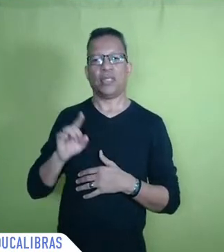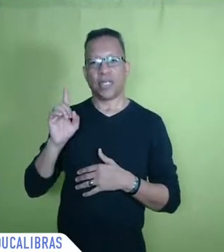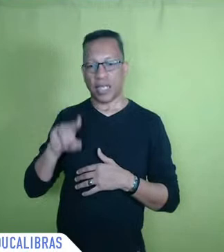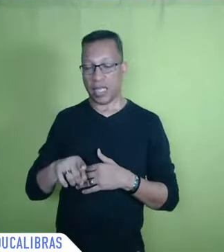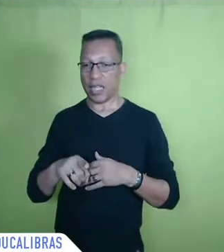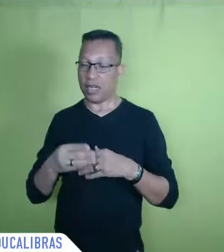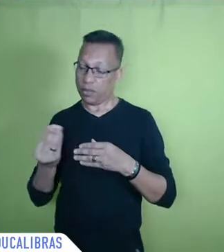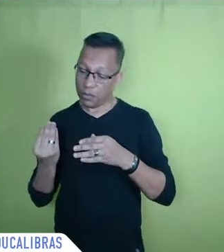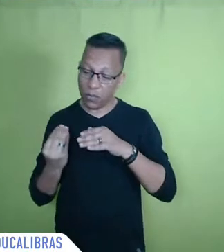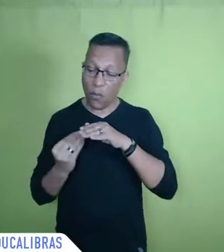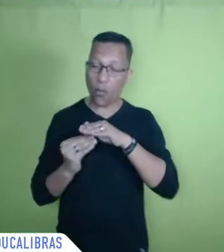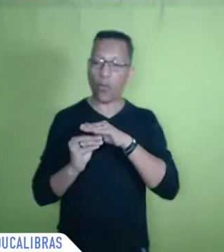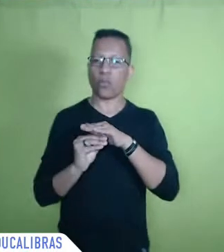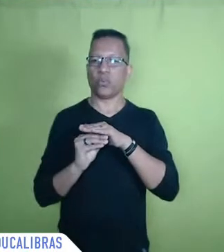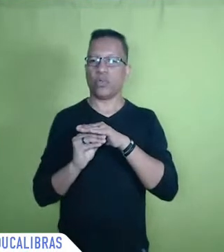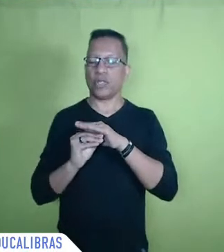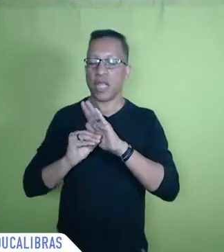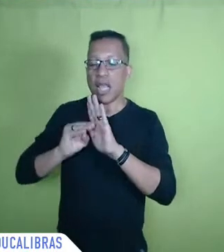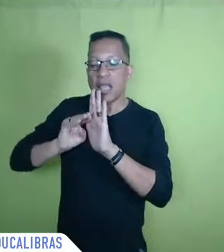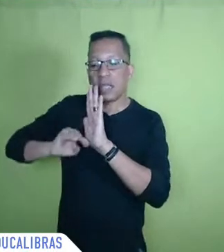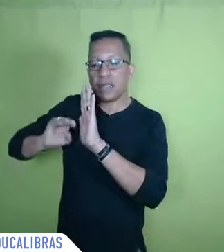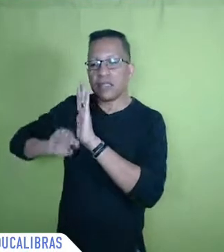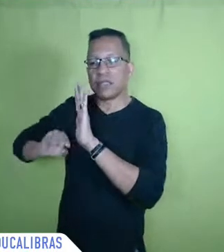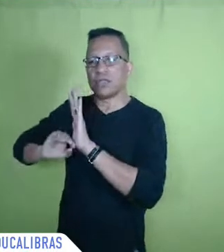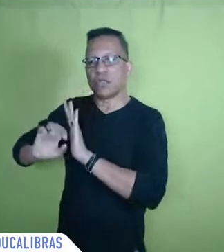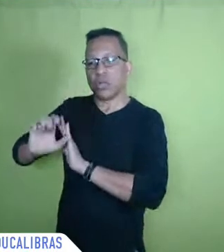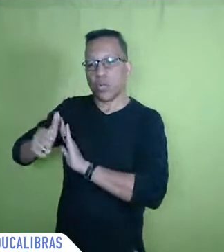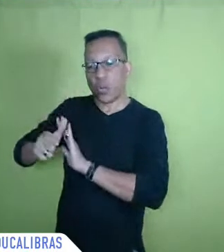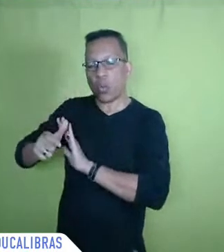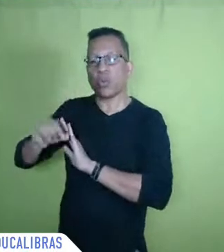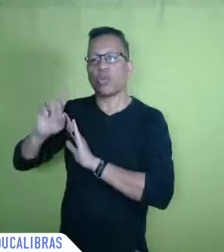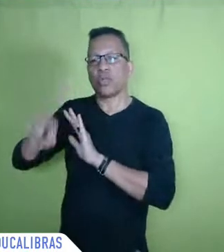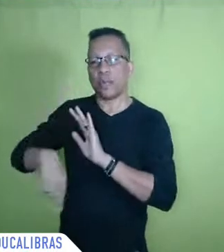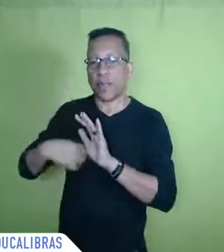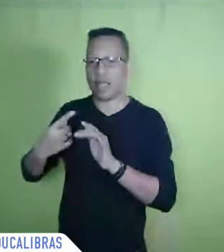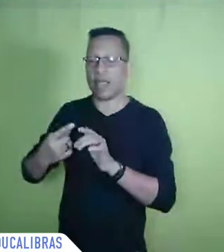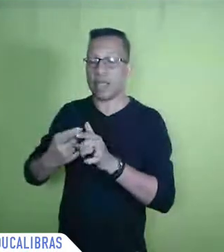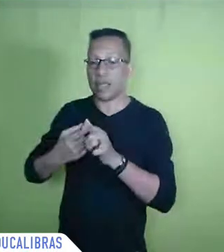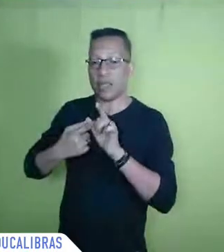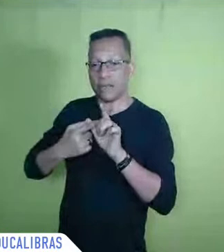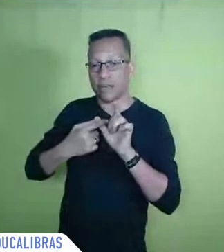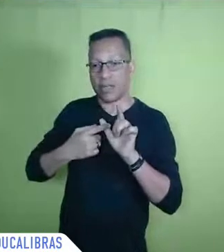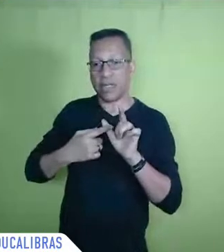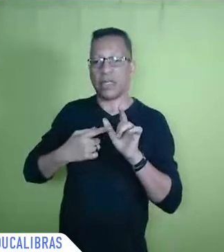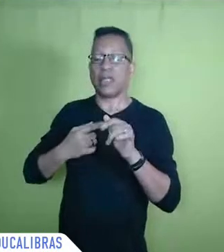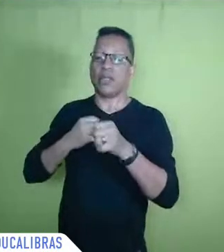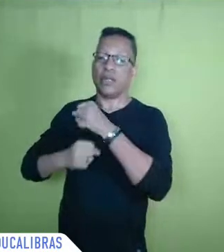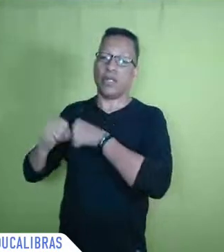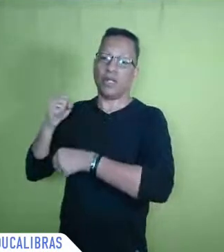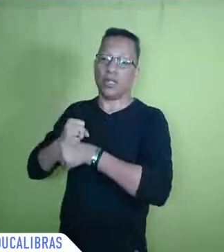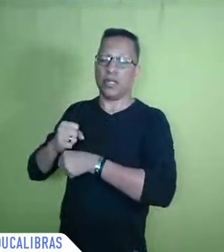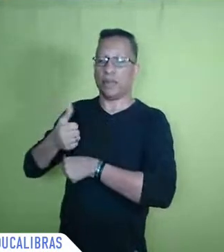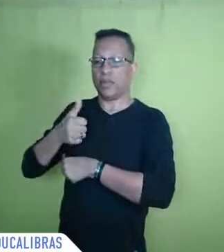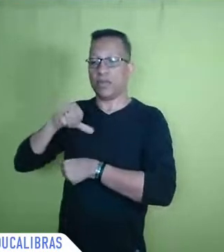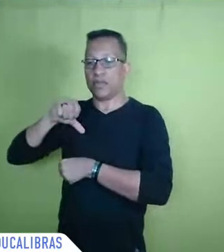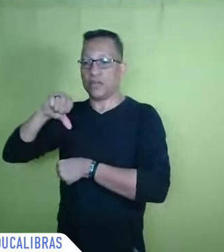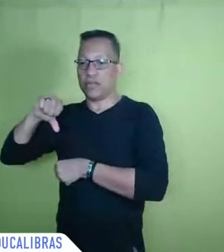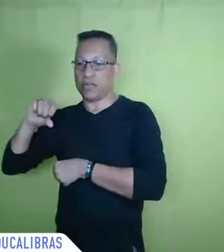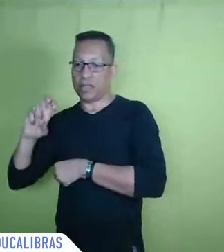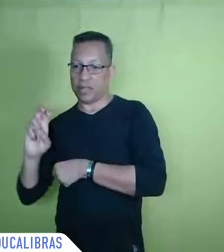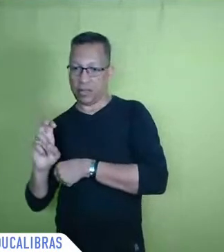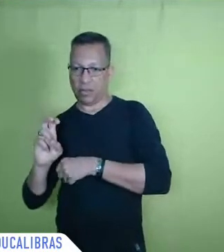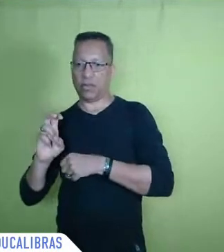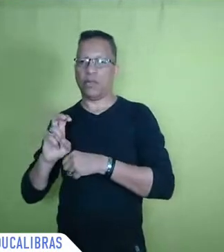taxes in Brazil. Brazil introduced the exemption for income